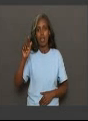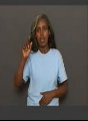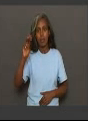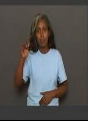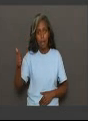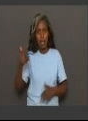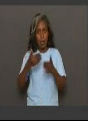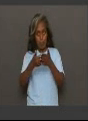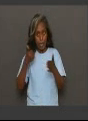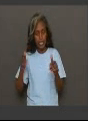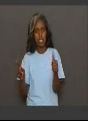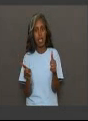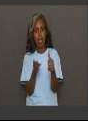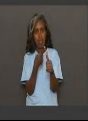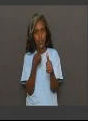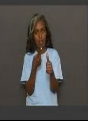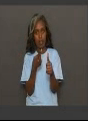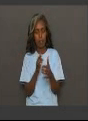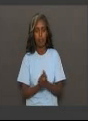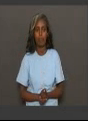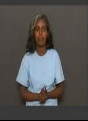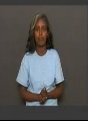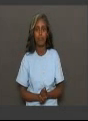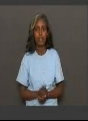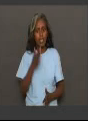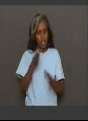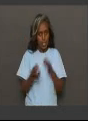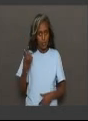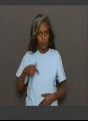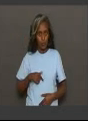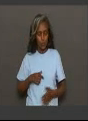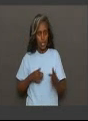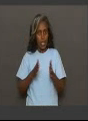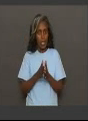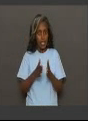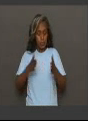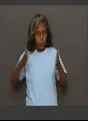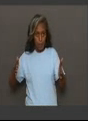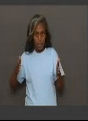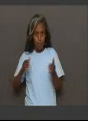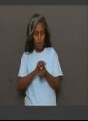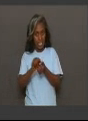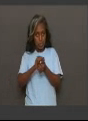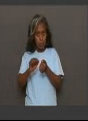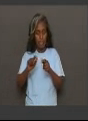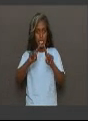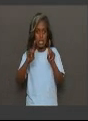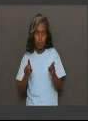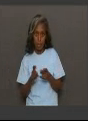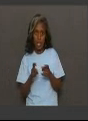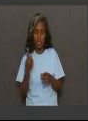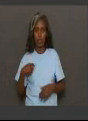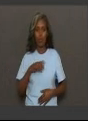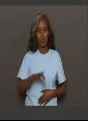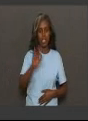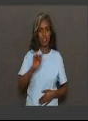minus alpha. If we expand the brackets, we get the equation